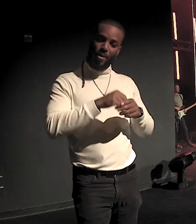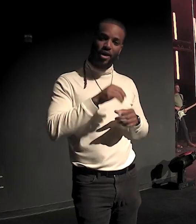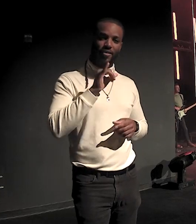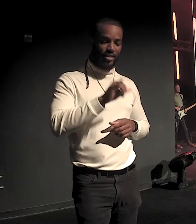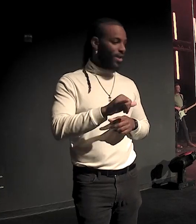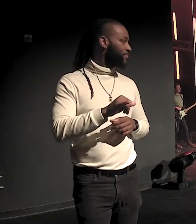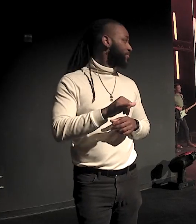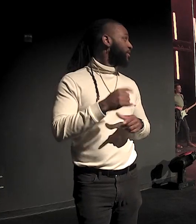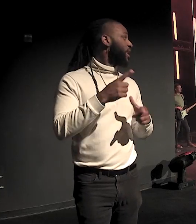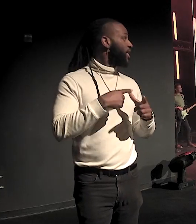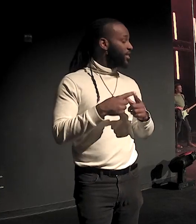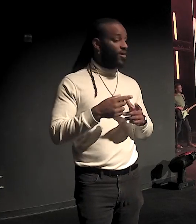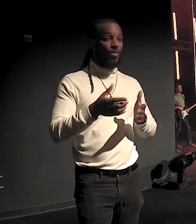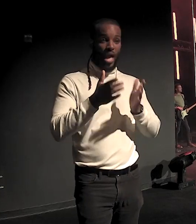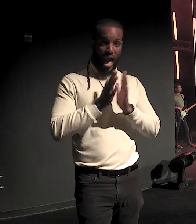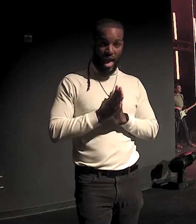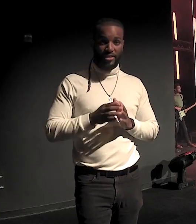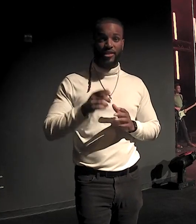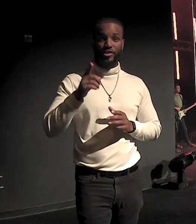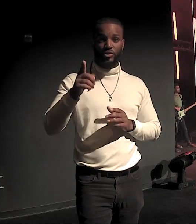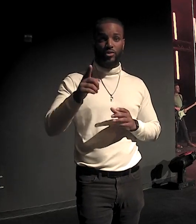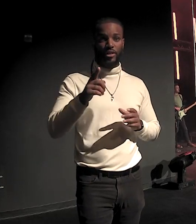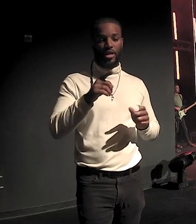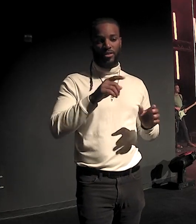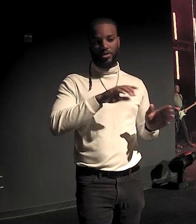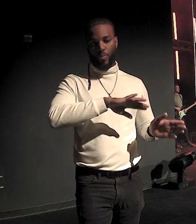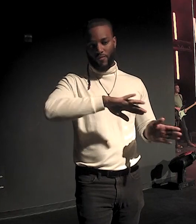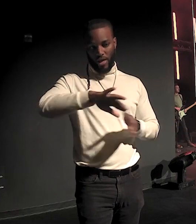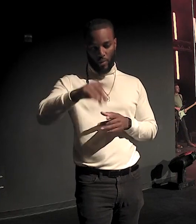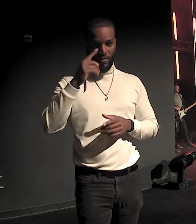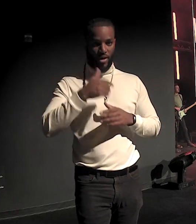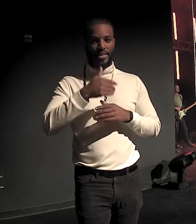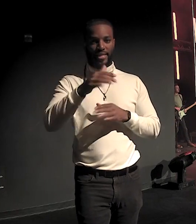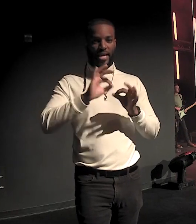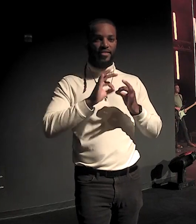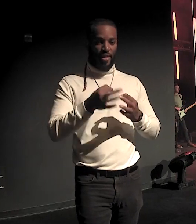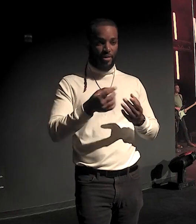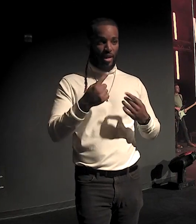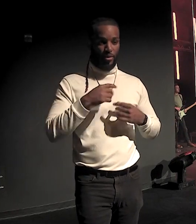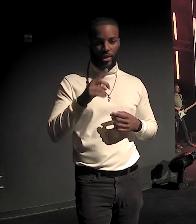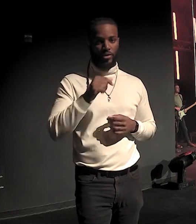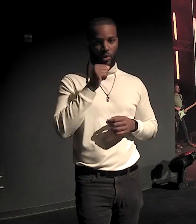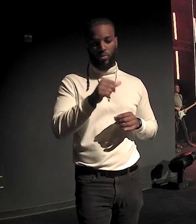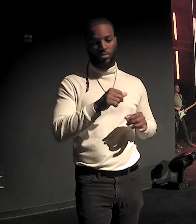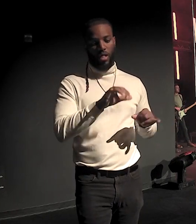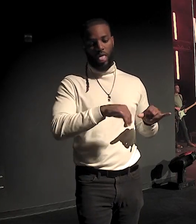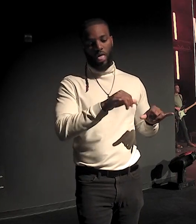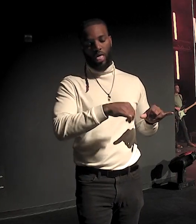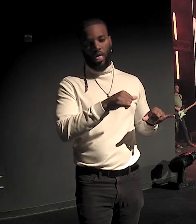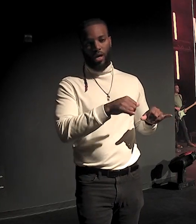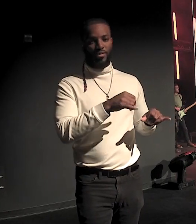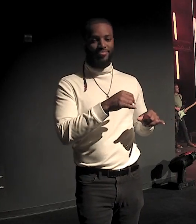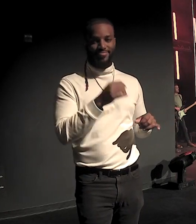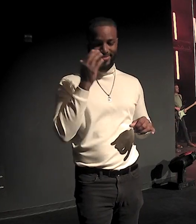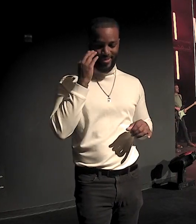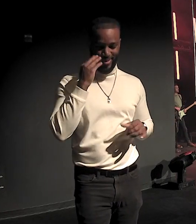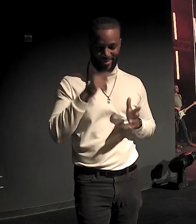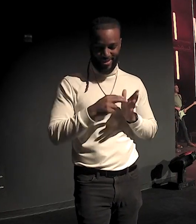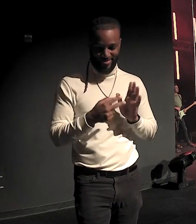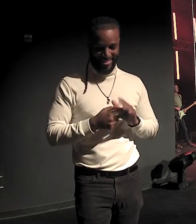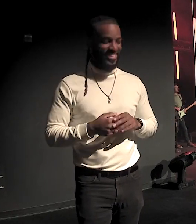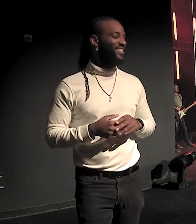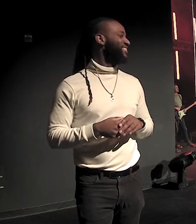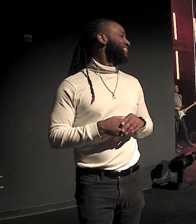You can, and then we ask that you then move out the way for the next family to come through, okay? Don't hog the view, you know what I mean?